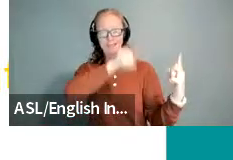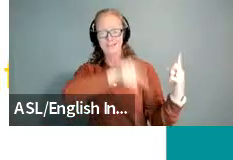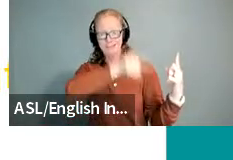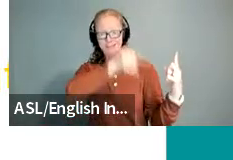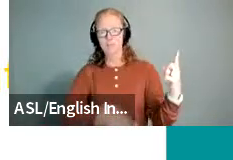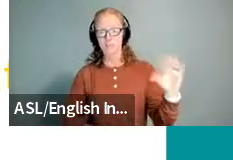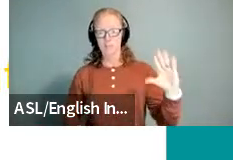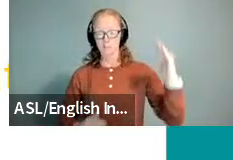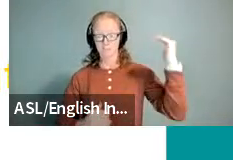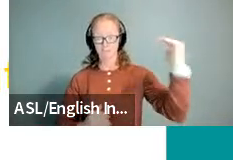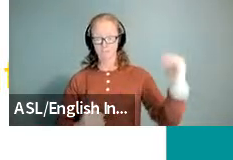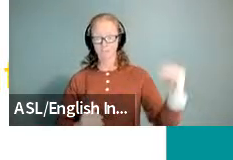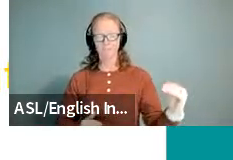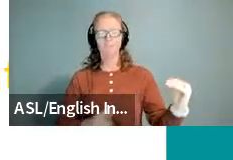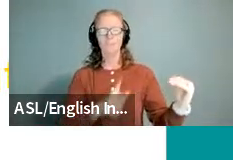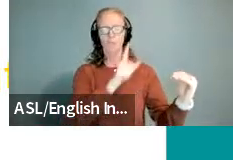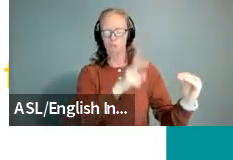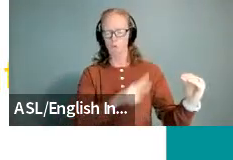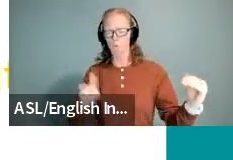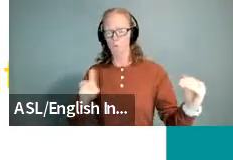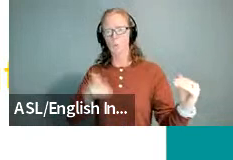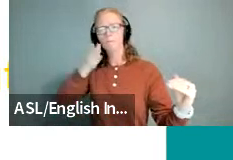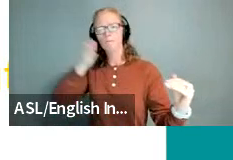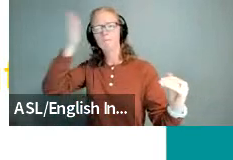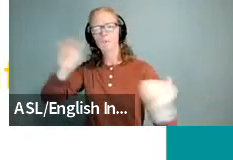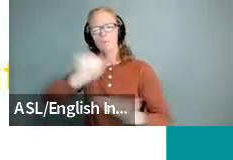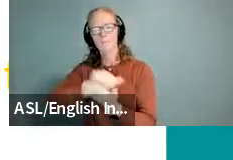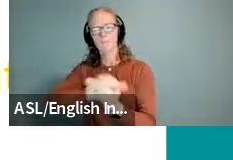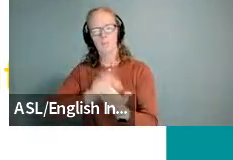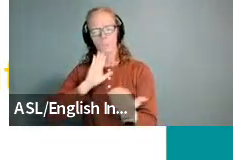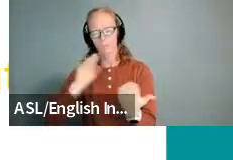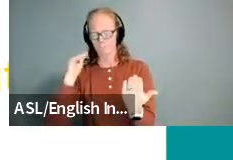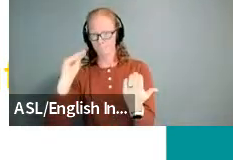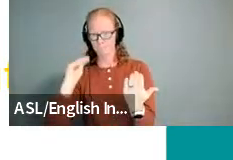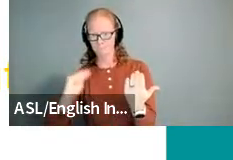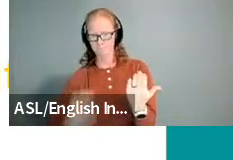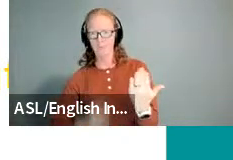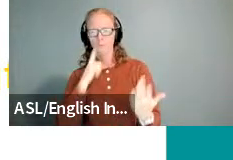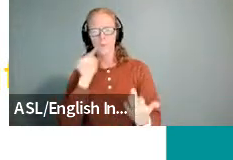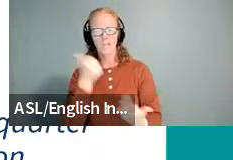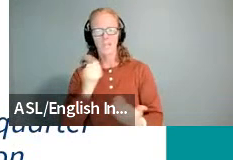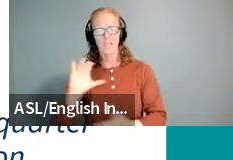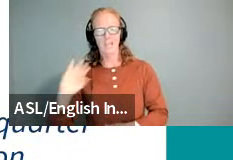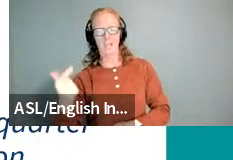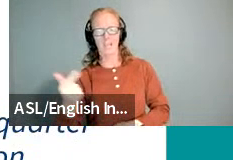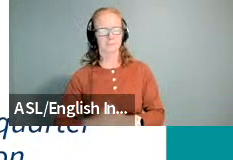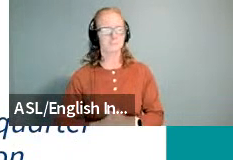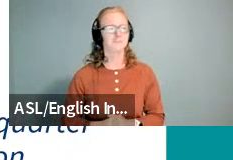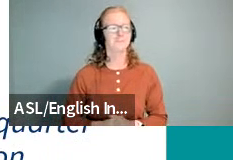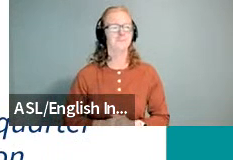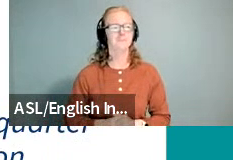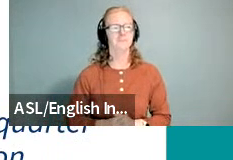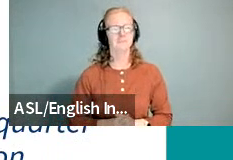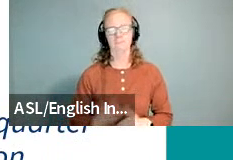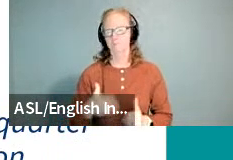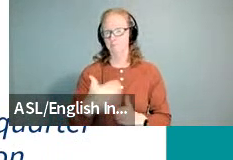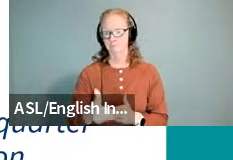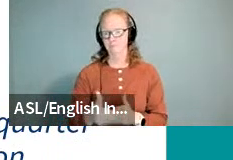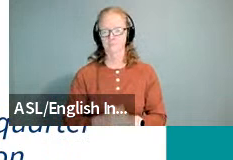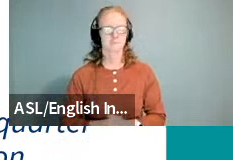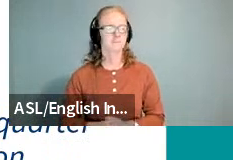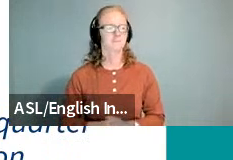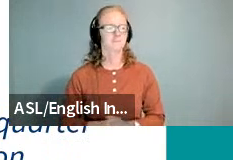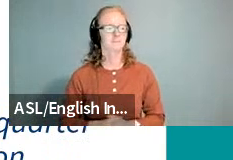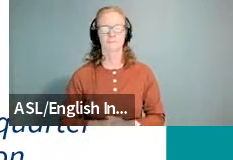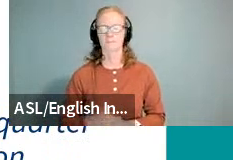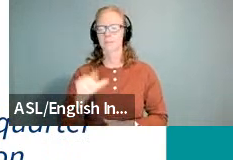help pre-populate future agendas for CAG. Next slide.